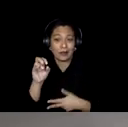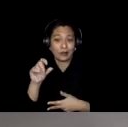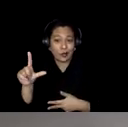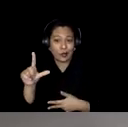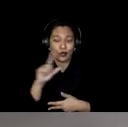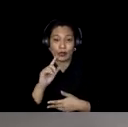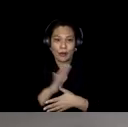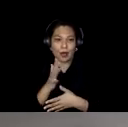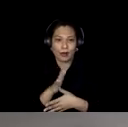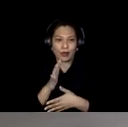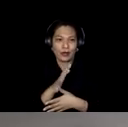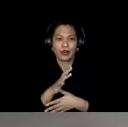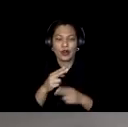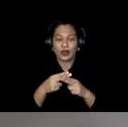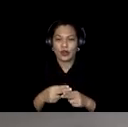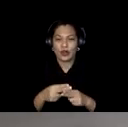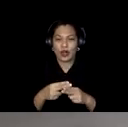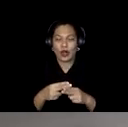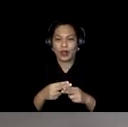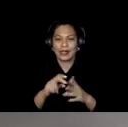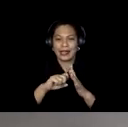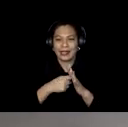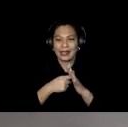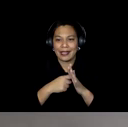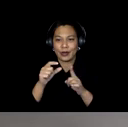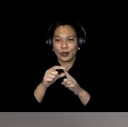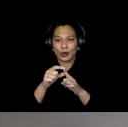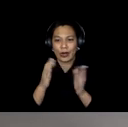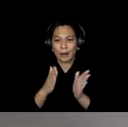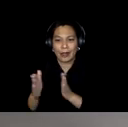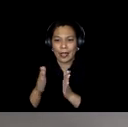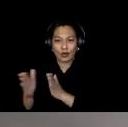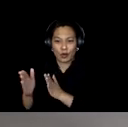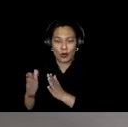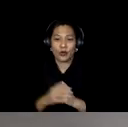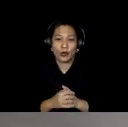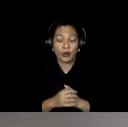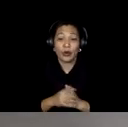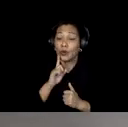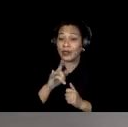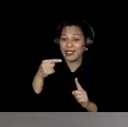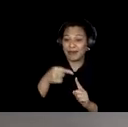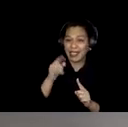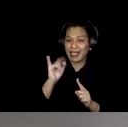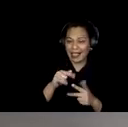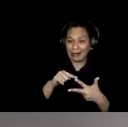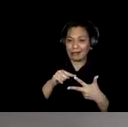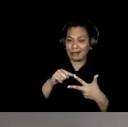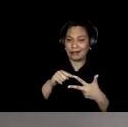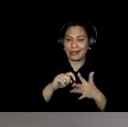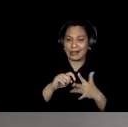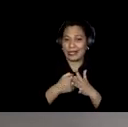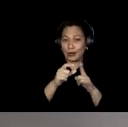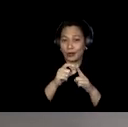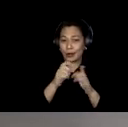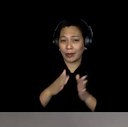popular, a lot of people use it, called Keyword Planner. The thing about Keyword Planner, just to keep in mind, is that